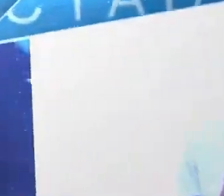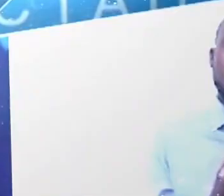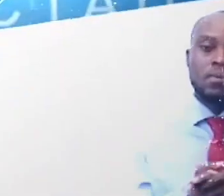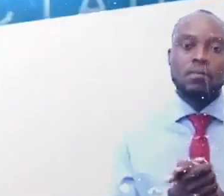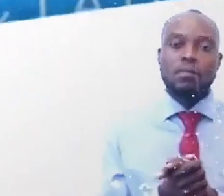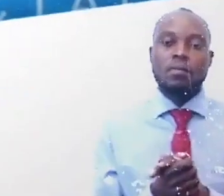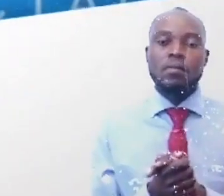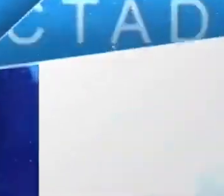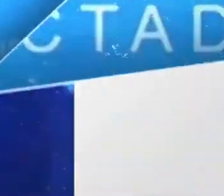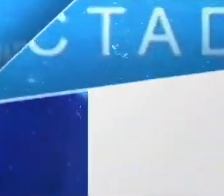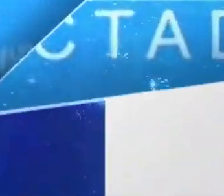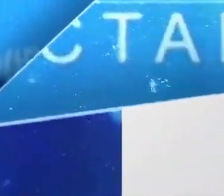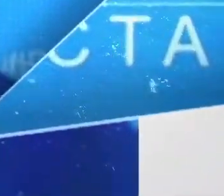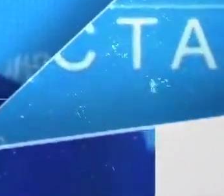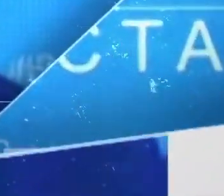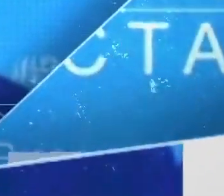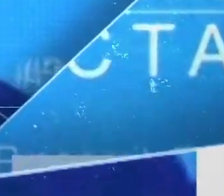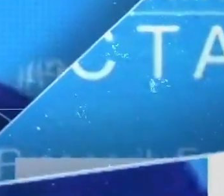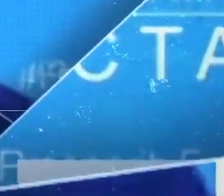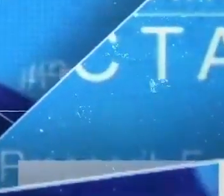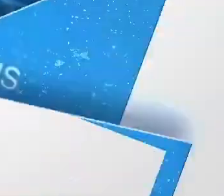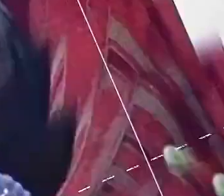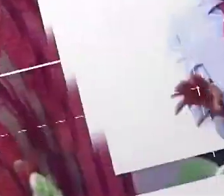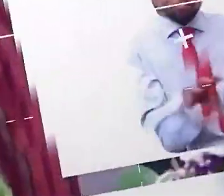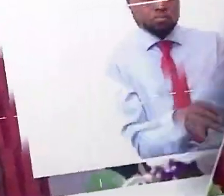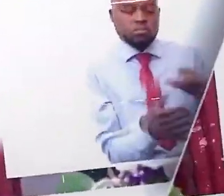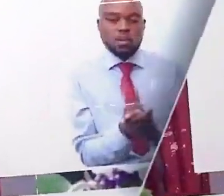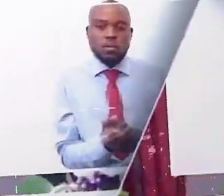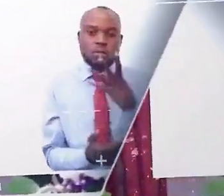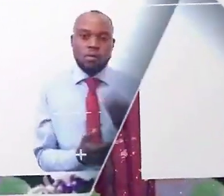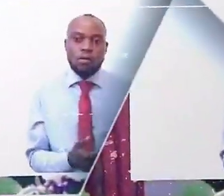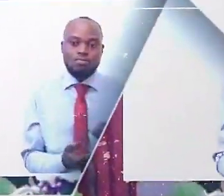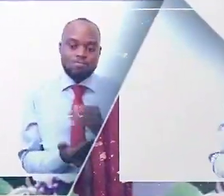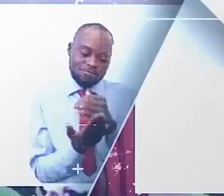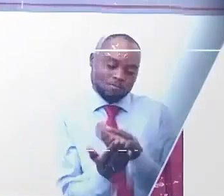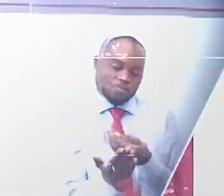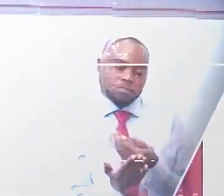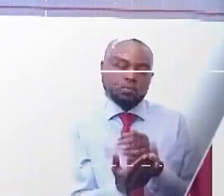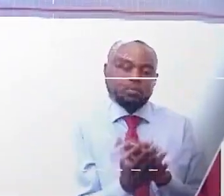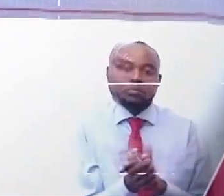We call for policies and practices that put people first.